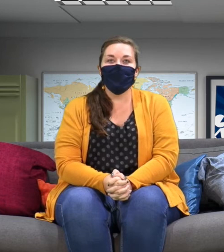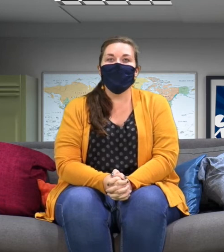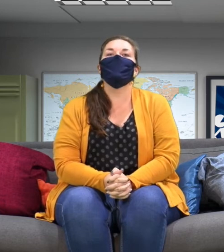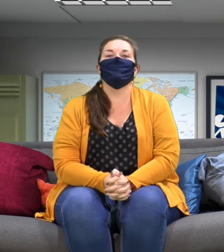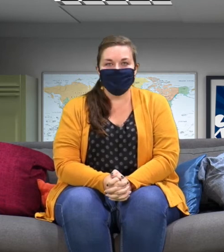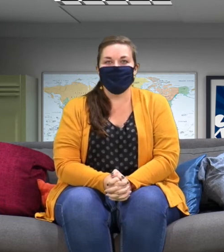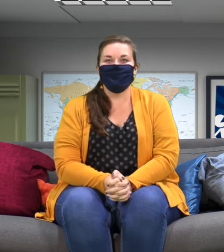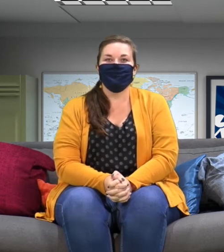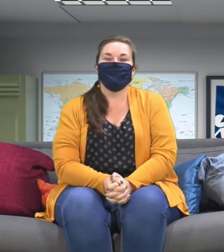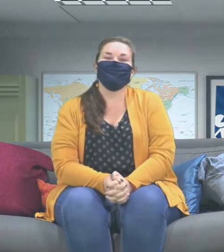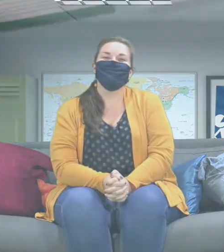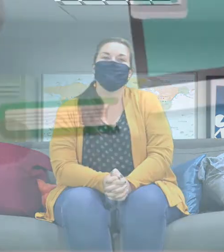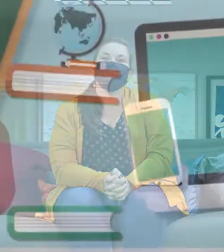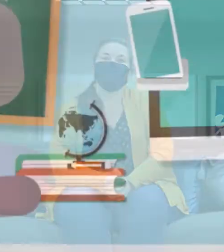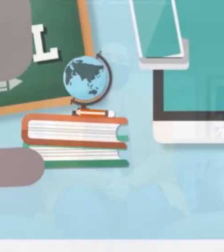week 3, lesson 2.